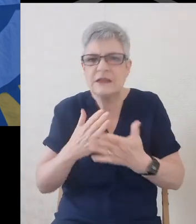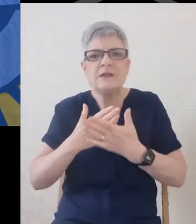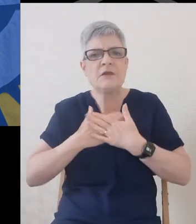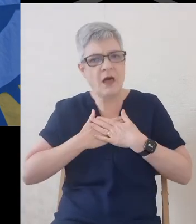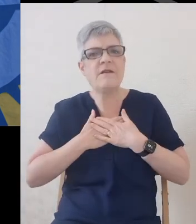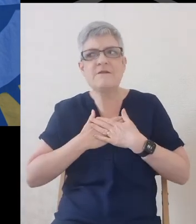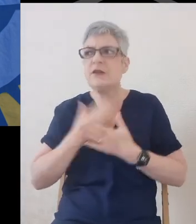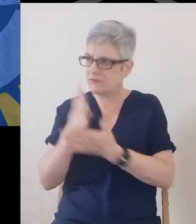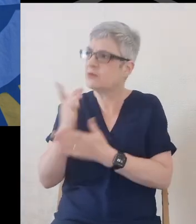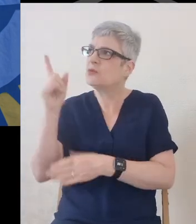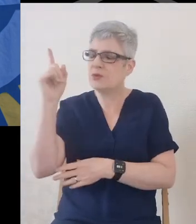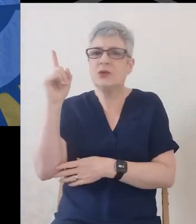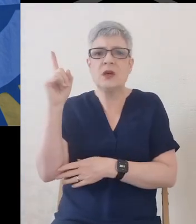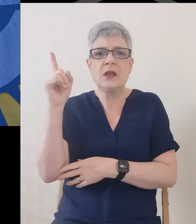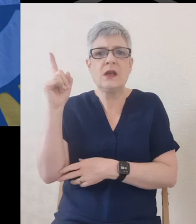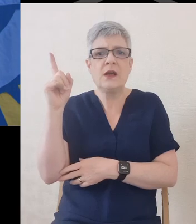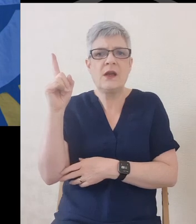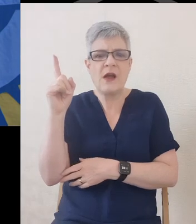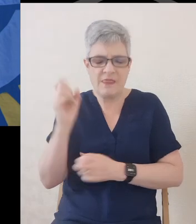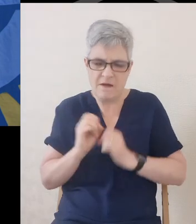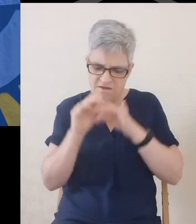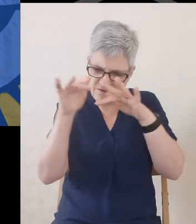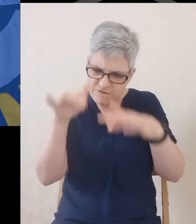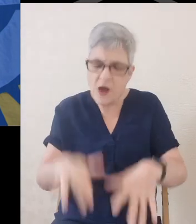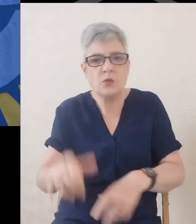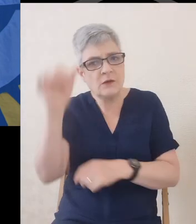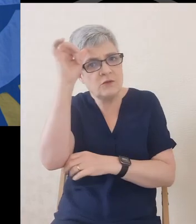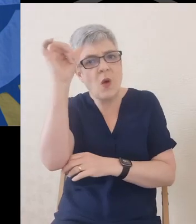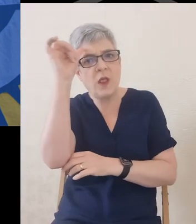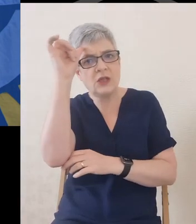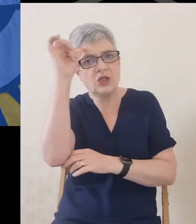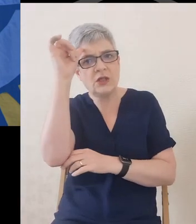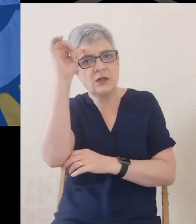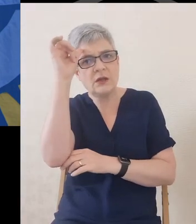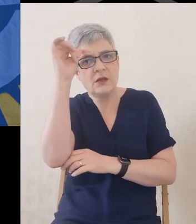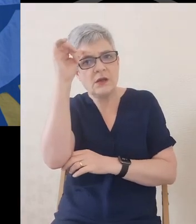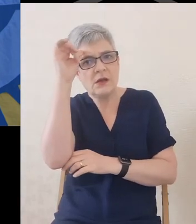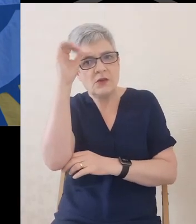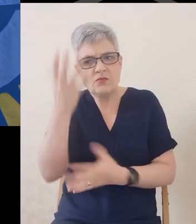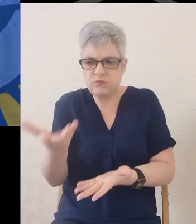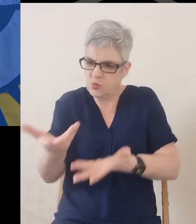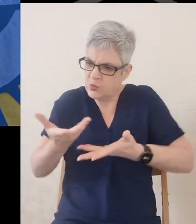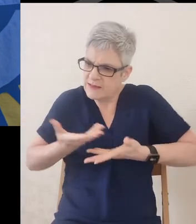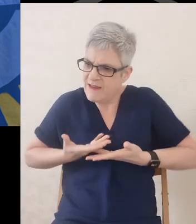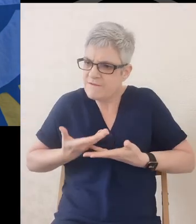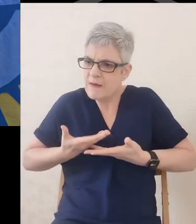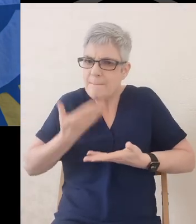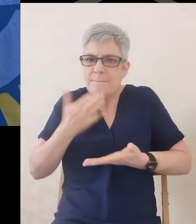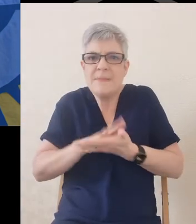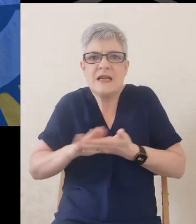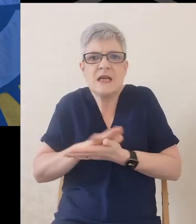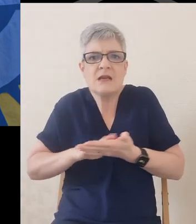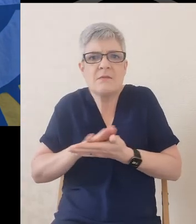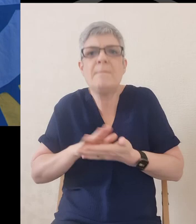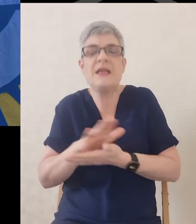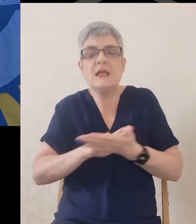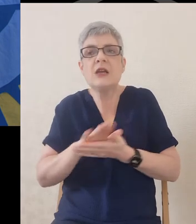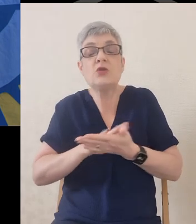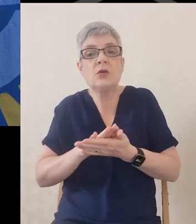the fount of knowledge, and the one who gives meaning to life and the universe.